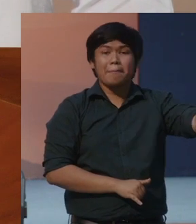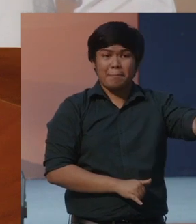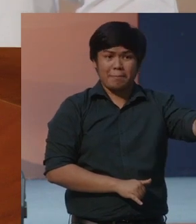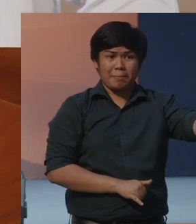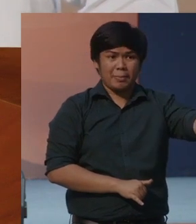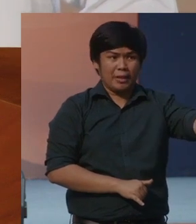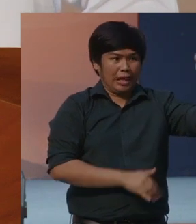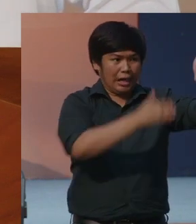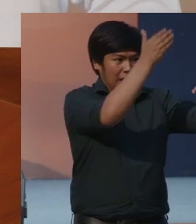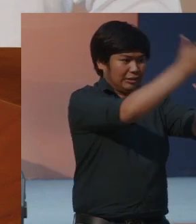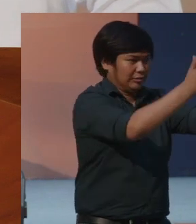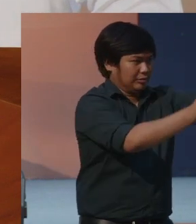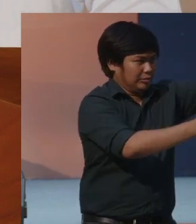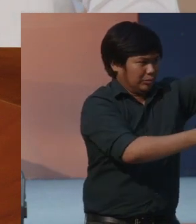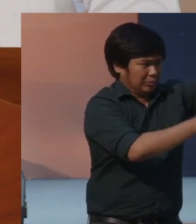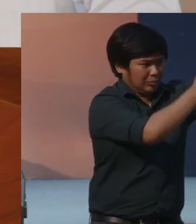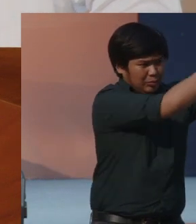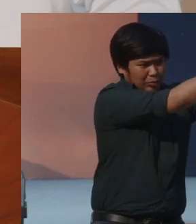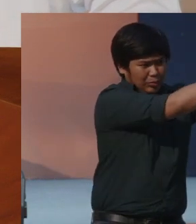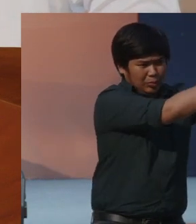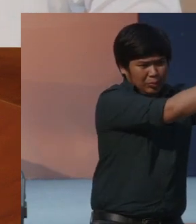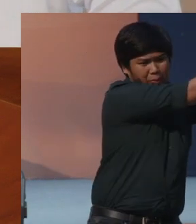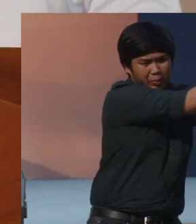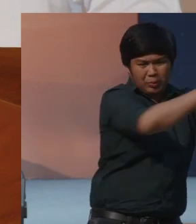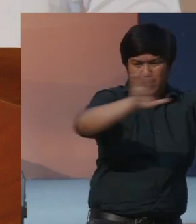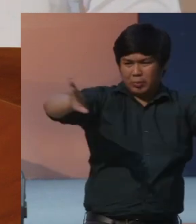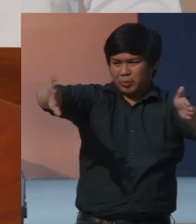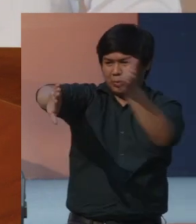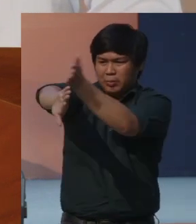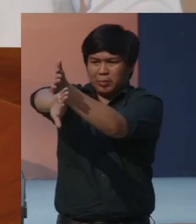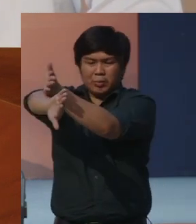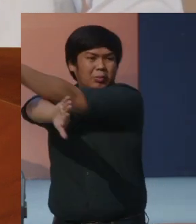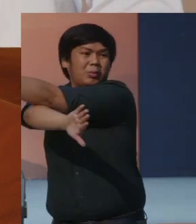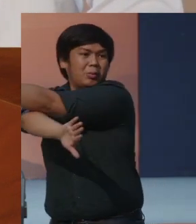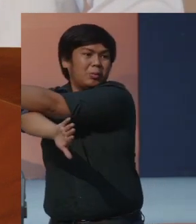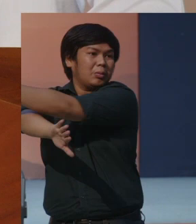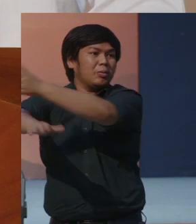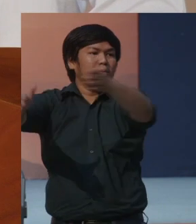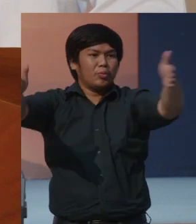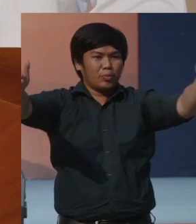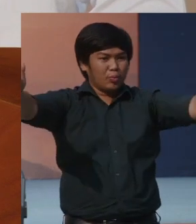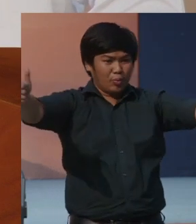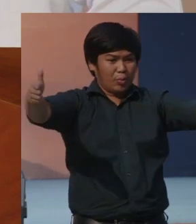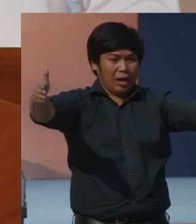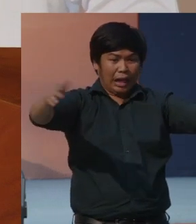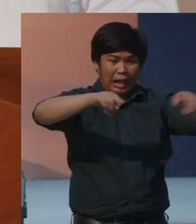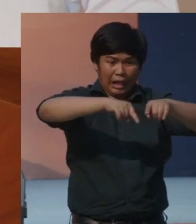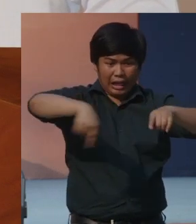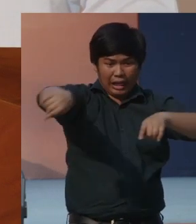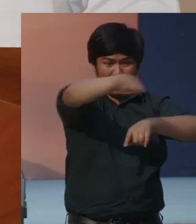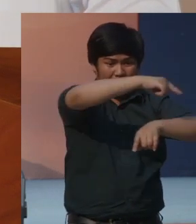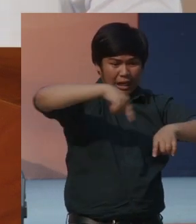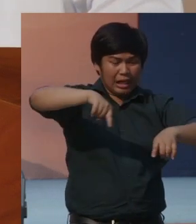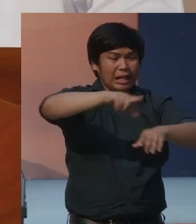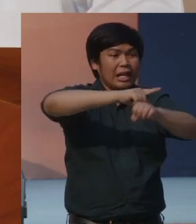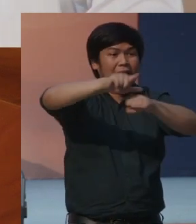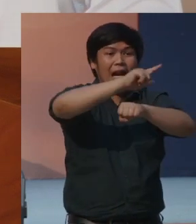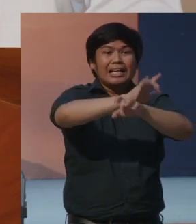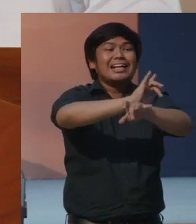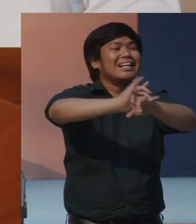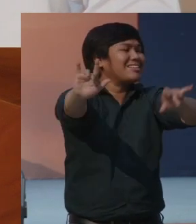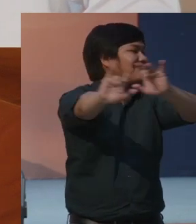those flowing down toward the sea of the Arabah, the salt sea, were completely cut off, and the people passed